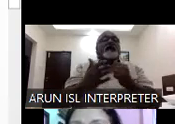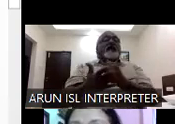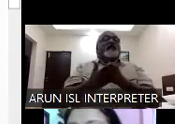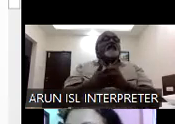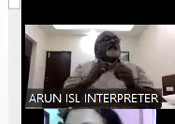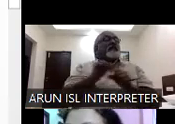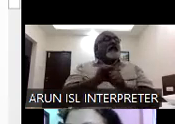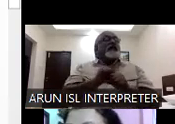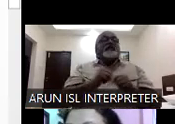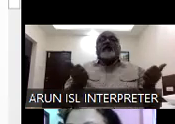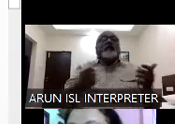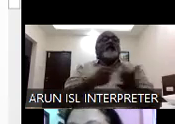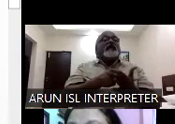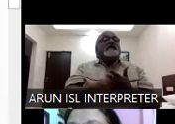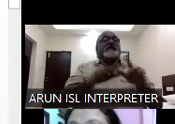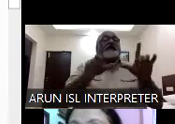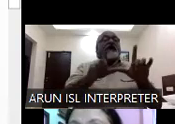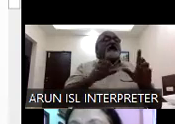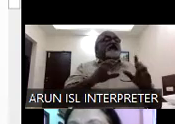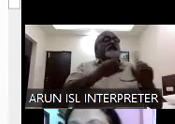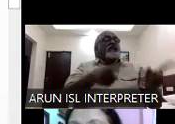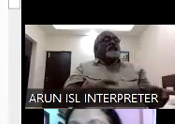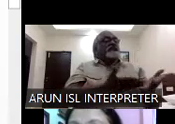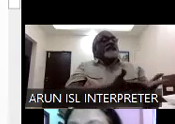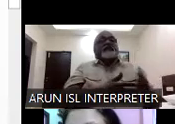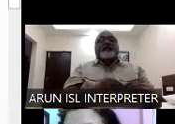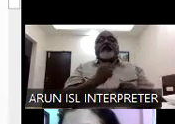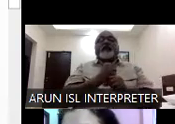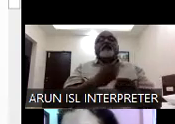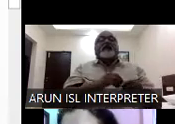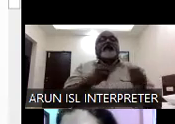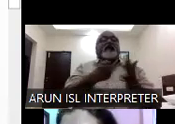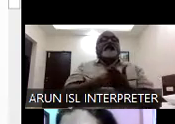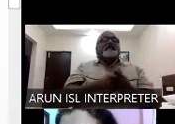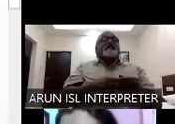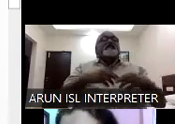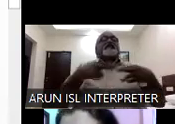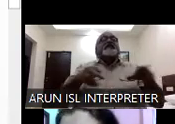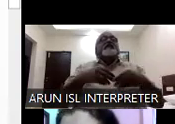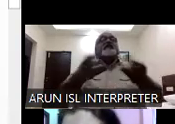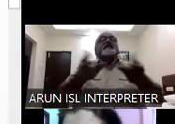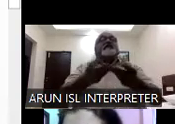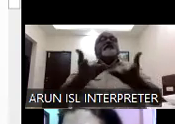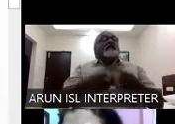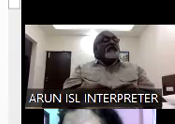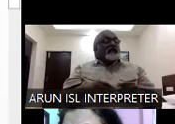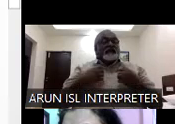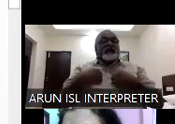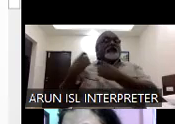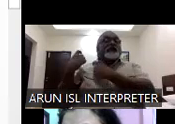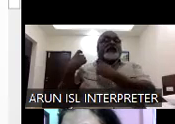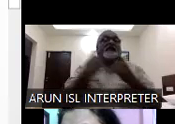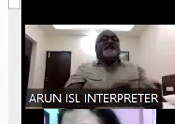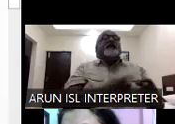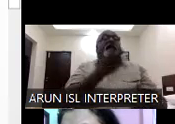There was a ration shops at the government level and they were giving free ration, but people with disability cannot even travel to the